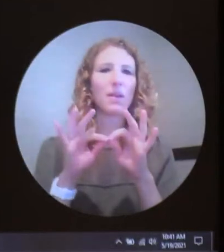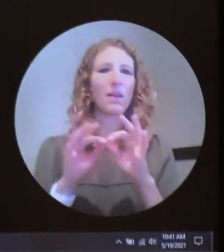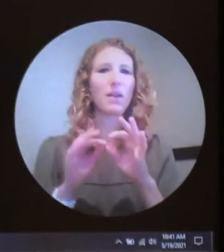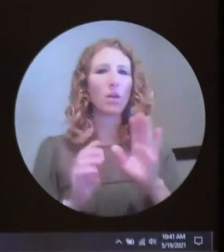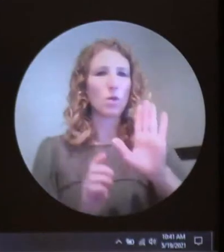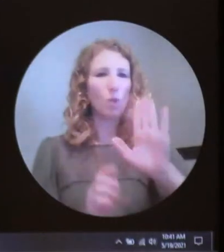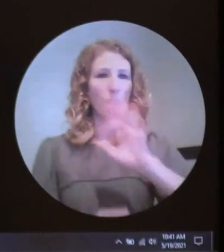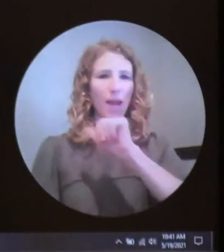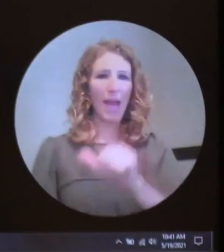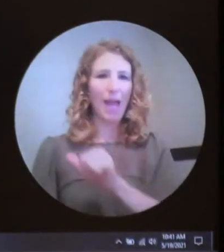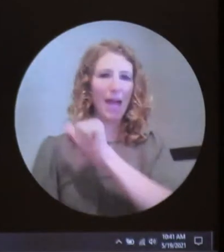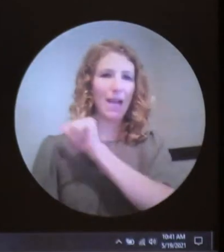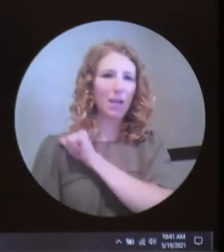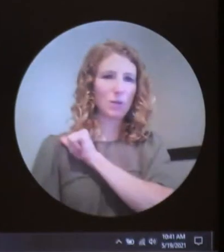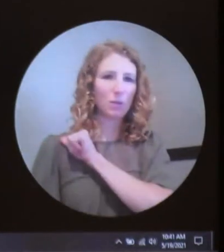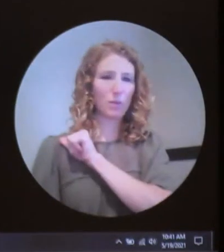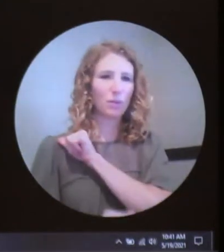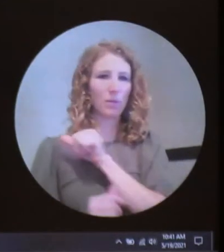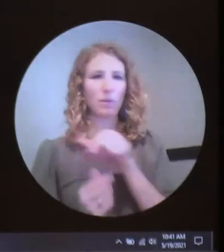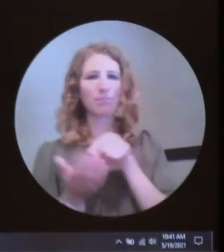present